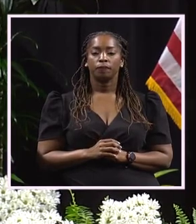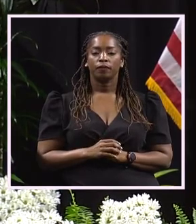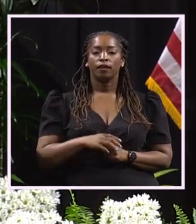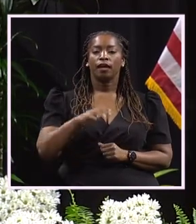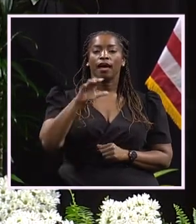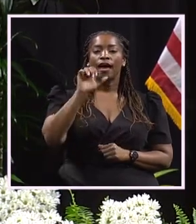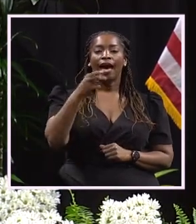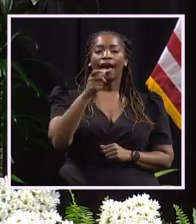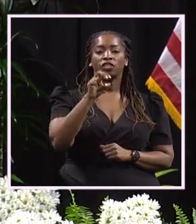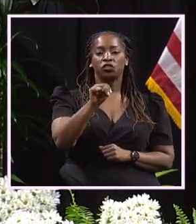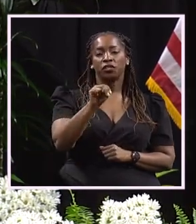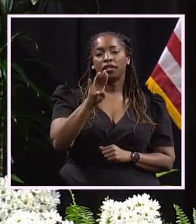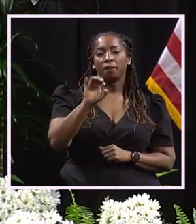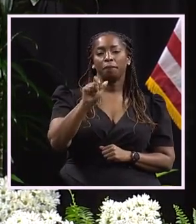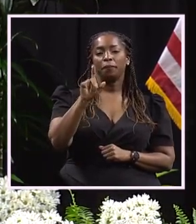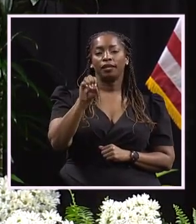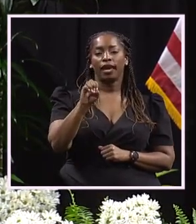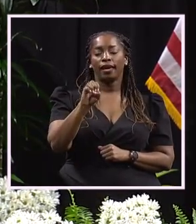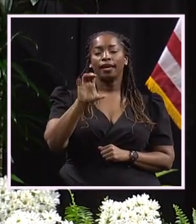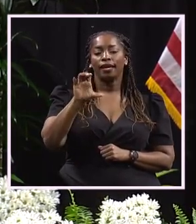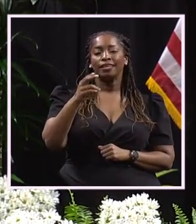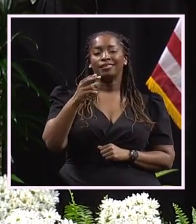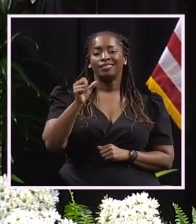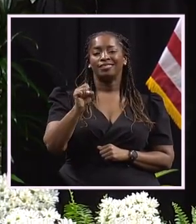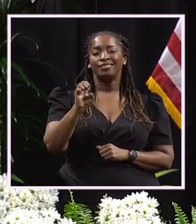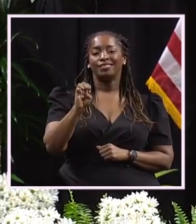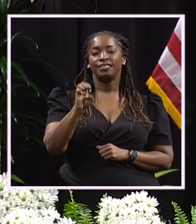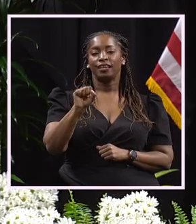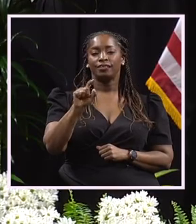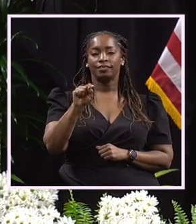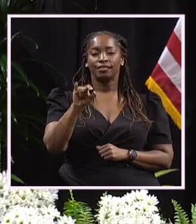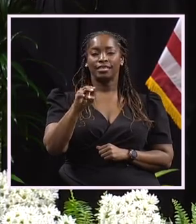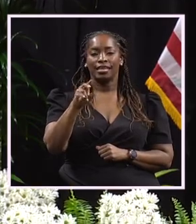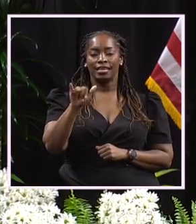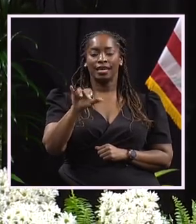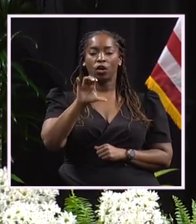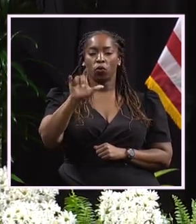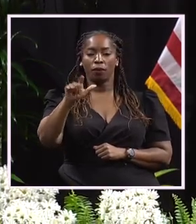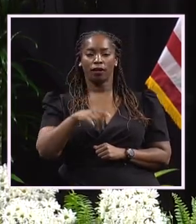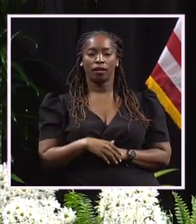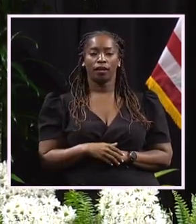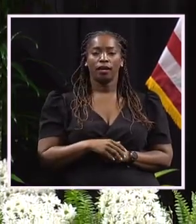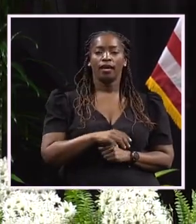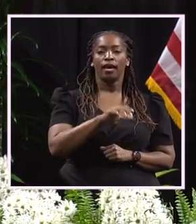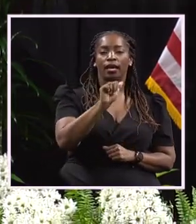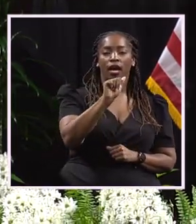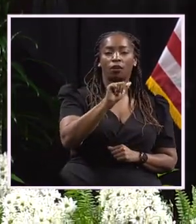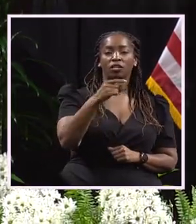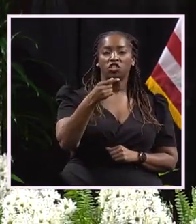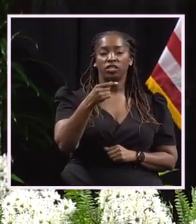Ashton Blake Cheschini, cum laude, Gerardo G. Herrera,